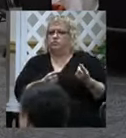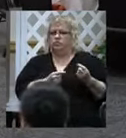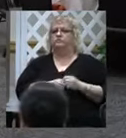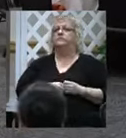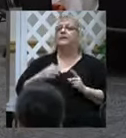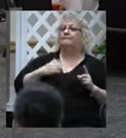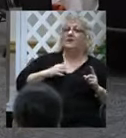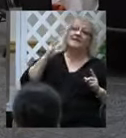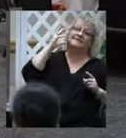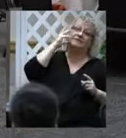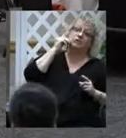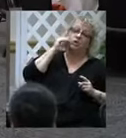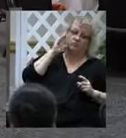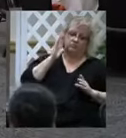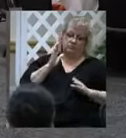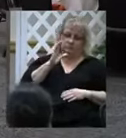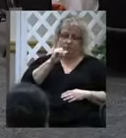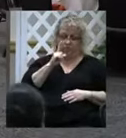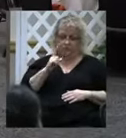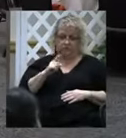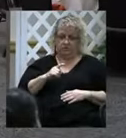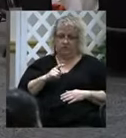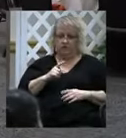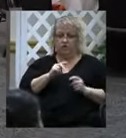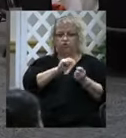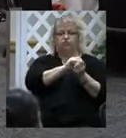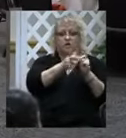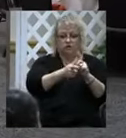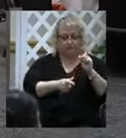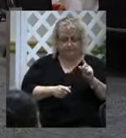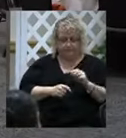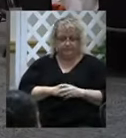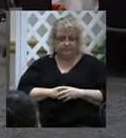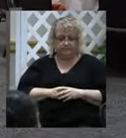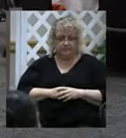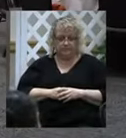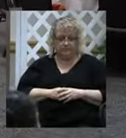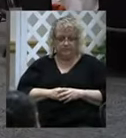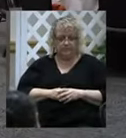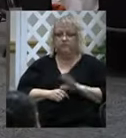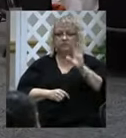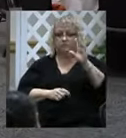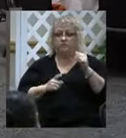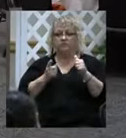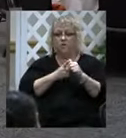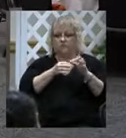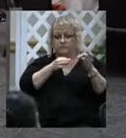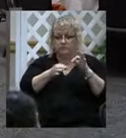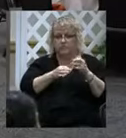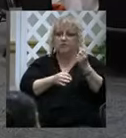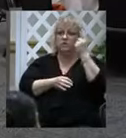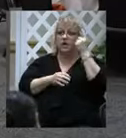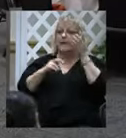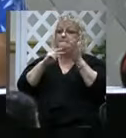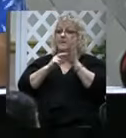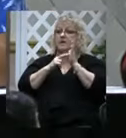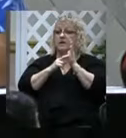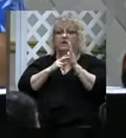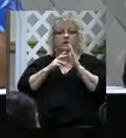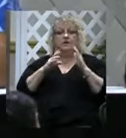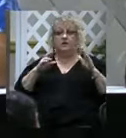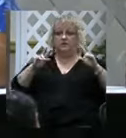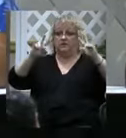experience. Let's deal with one. Let's do a translation first. First of all, let's just make sure that we understand that this whole industry,